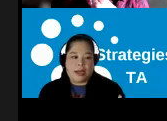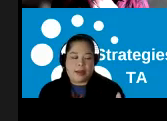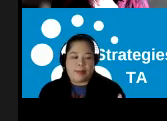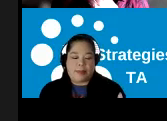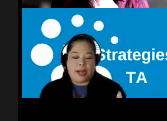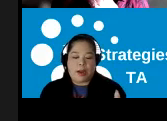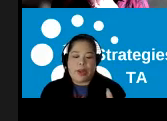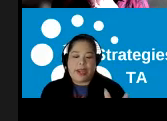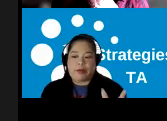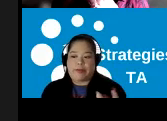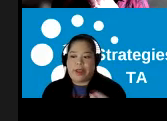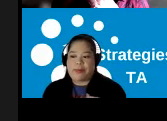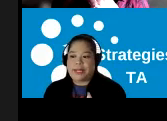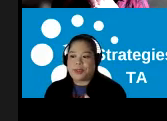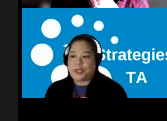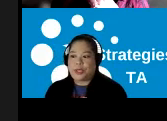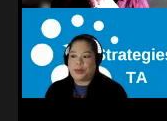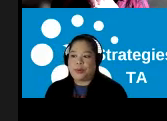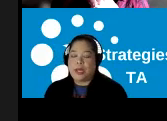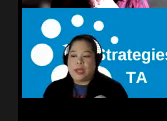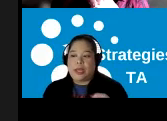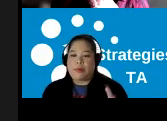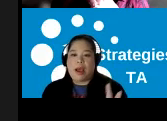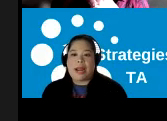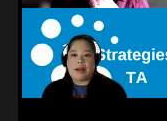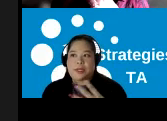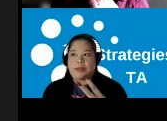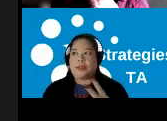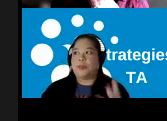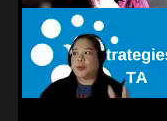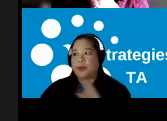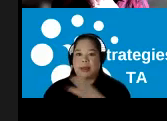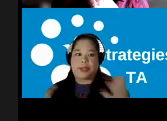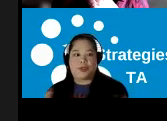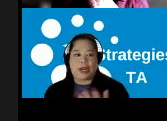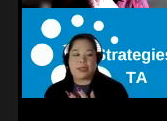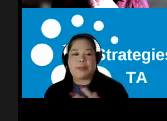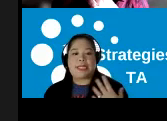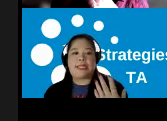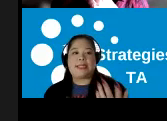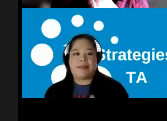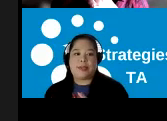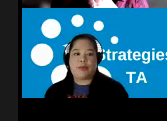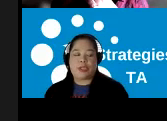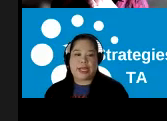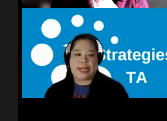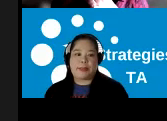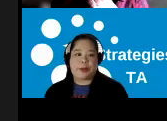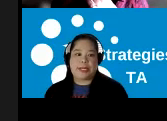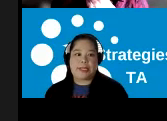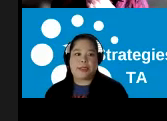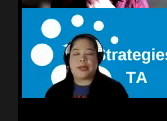think a way for families to, you know, not have to pull all these strings, but to still have these